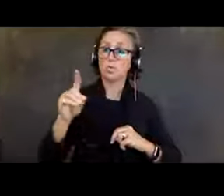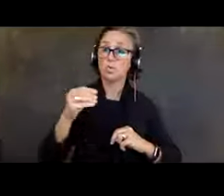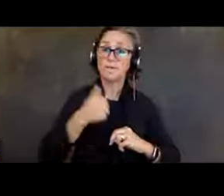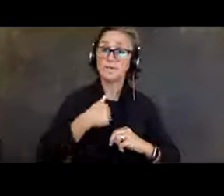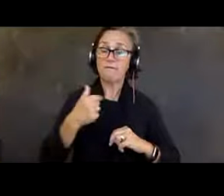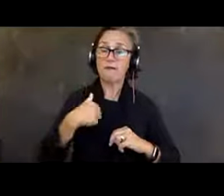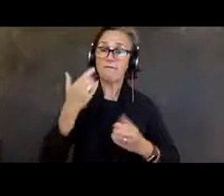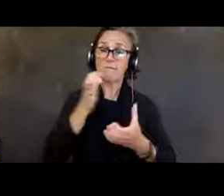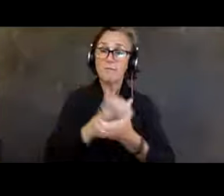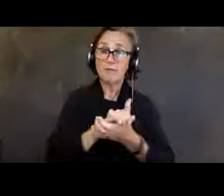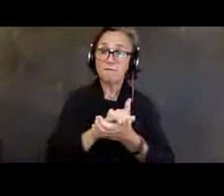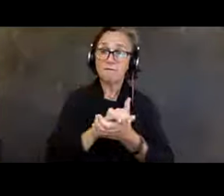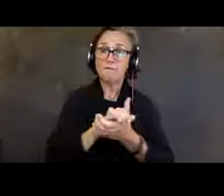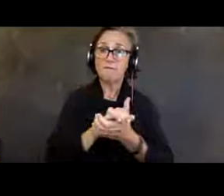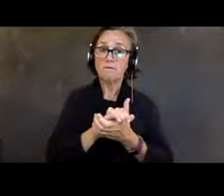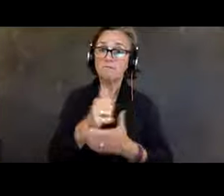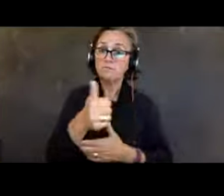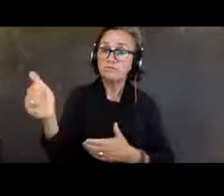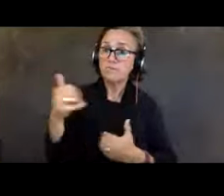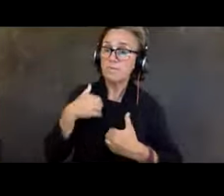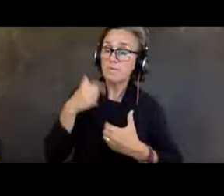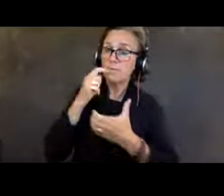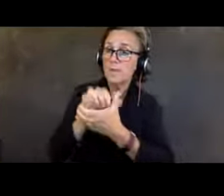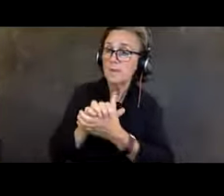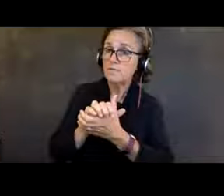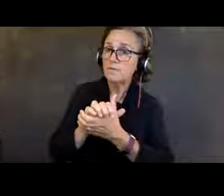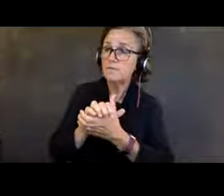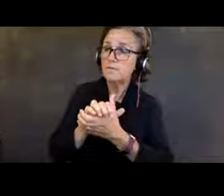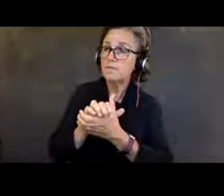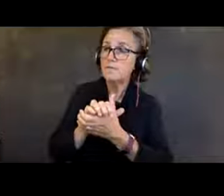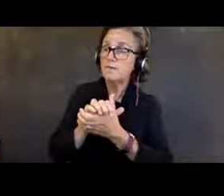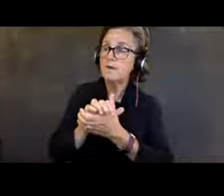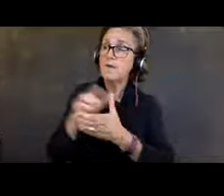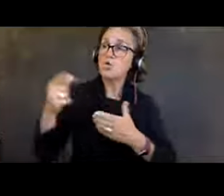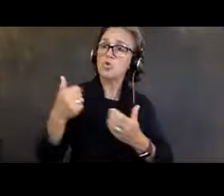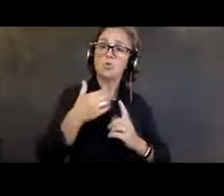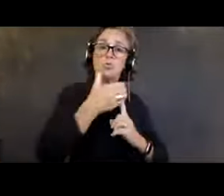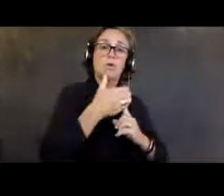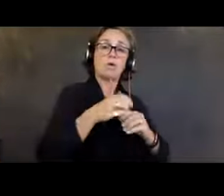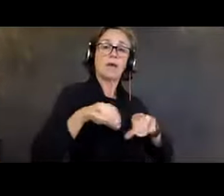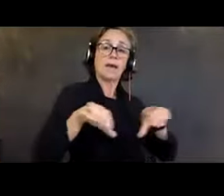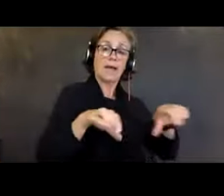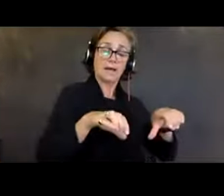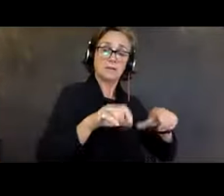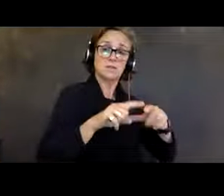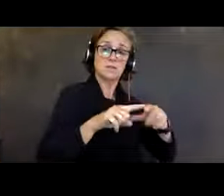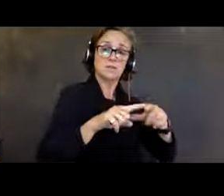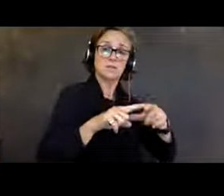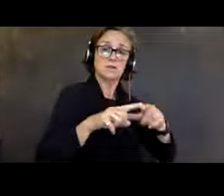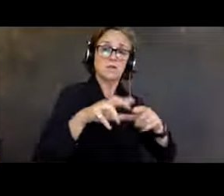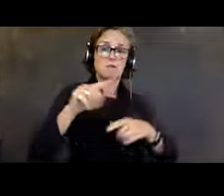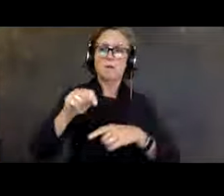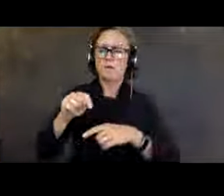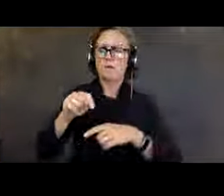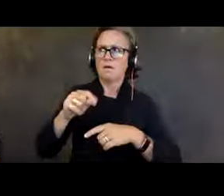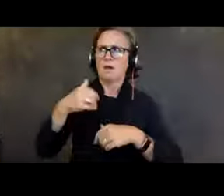that are different than how we act or how we want to act, and how do we want to model for